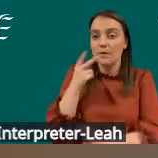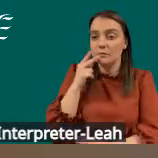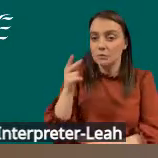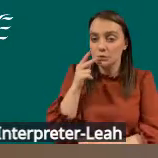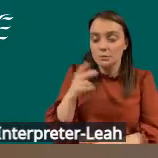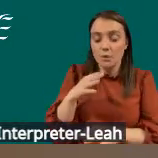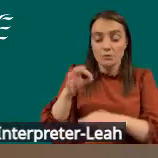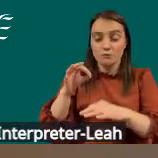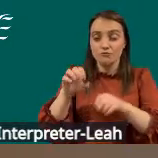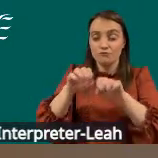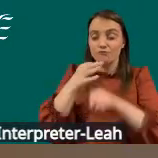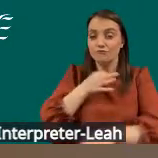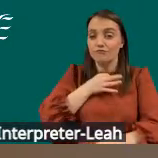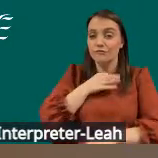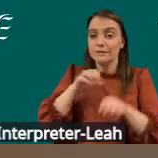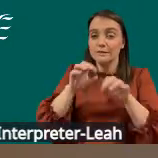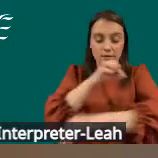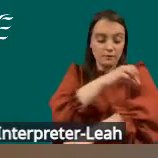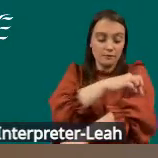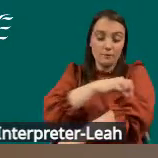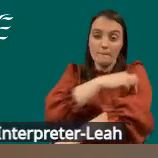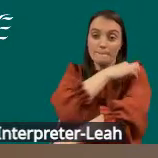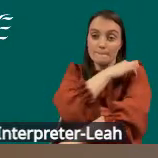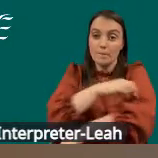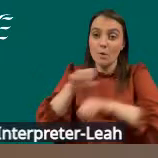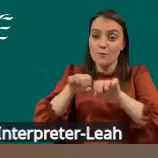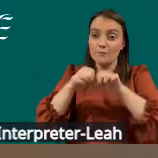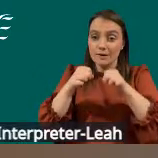bone fracture is increased by 25%.